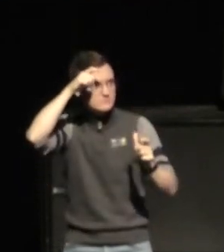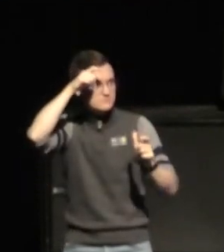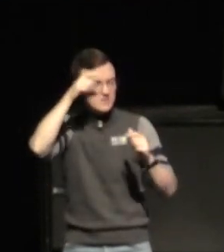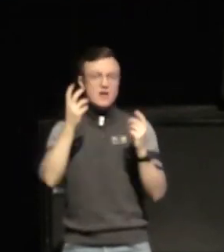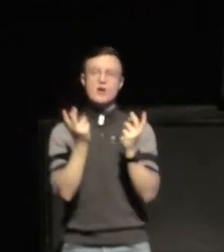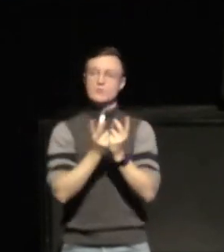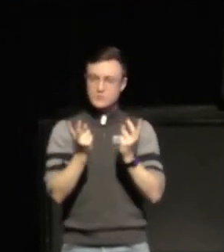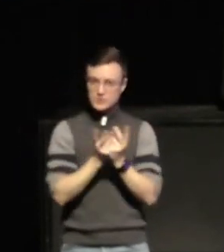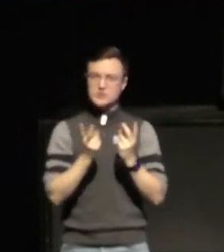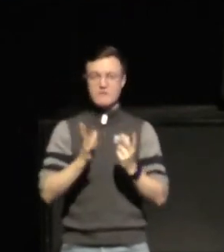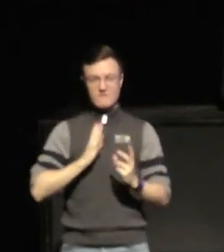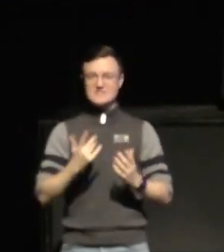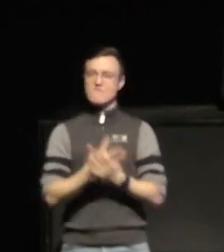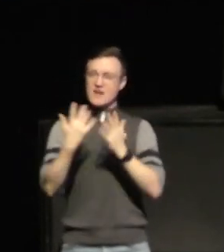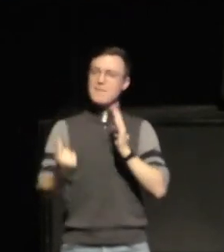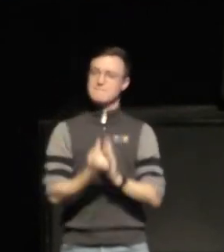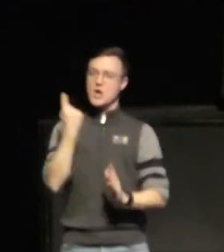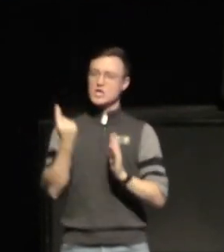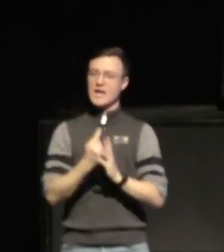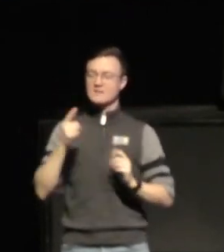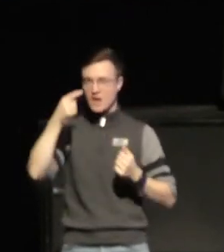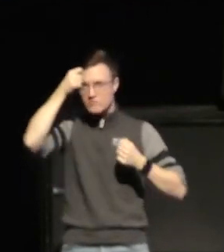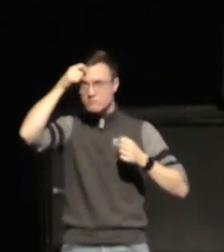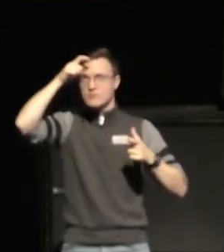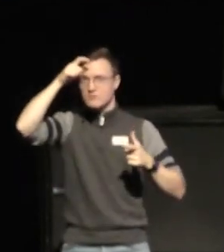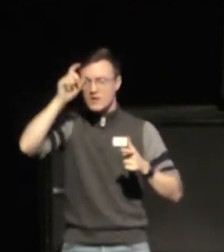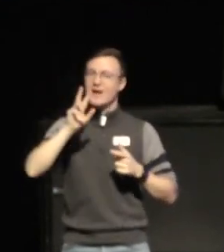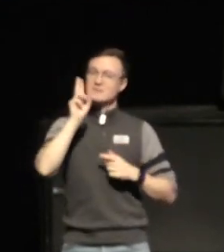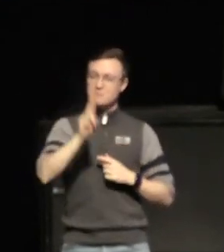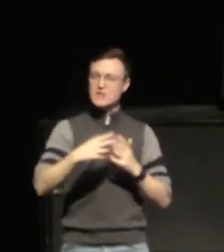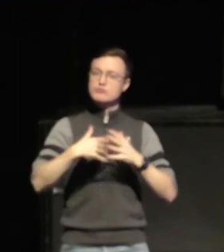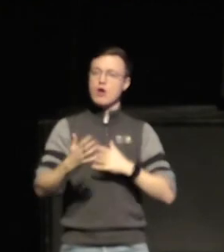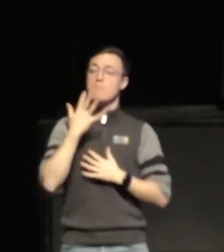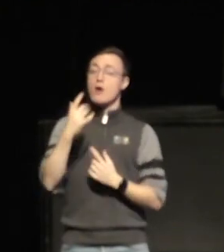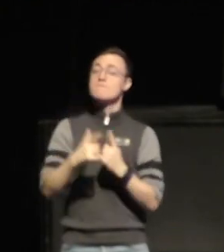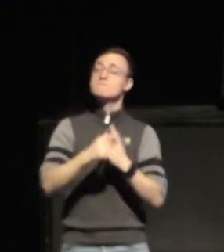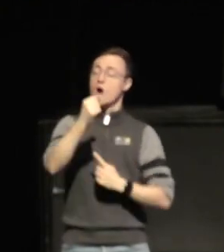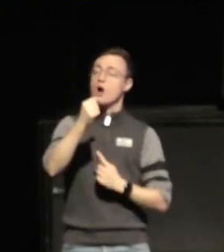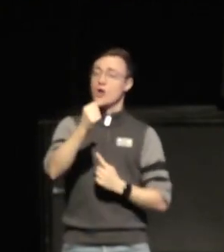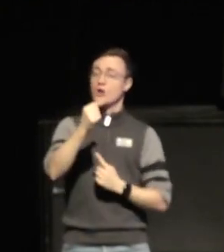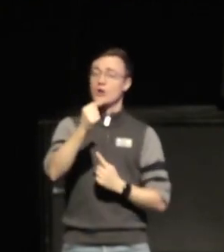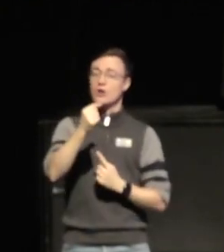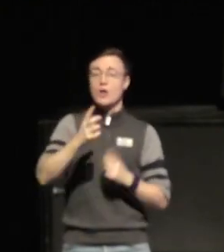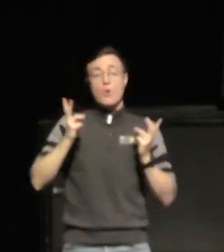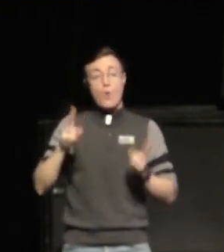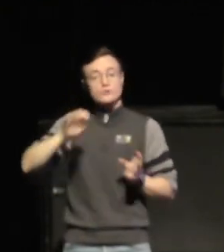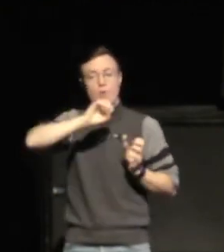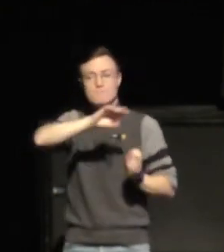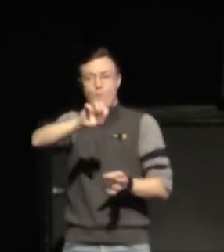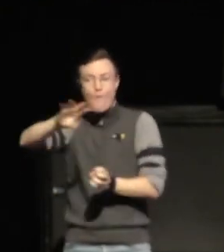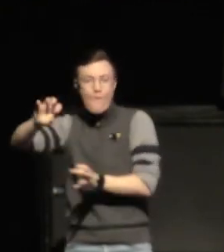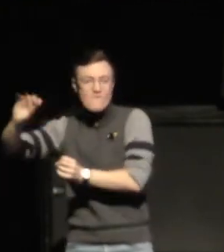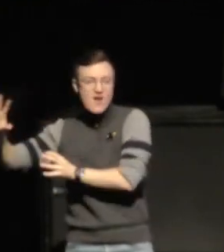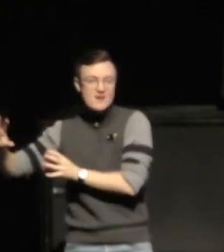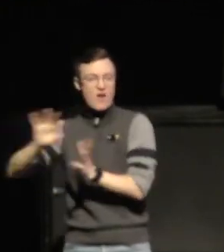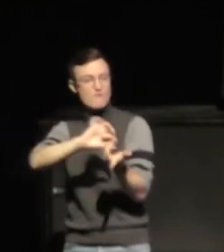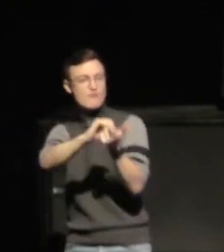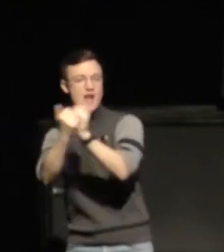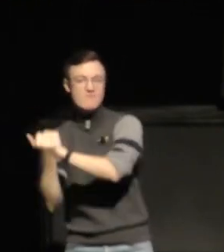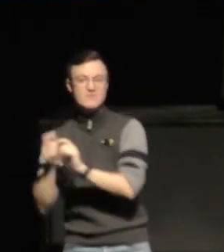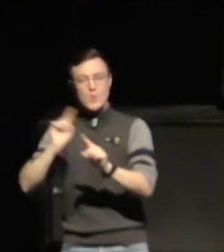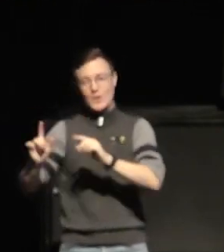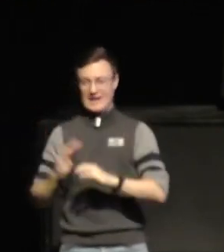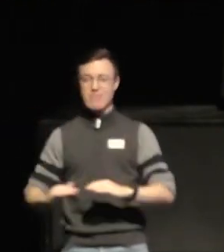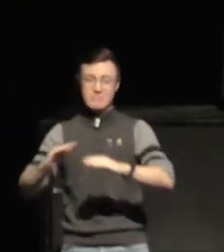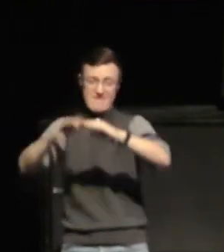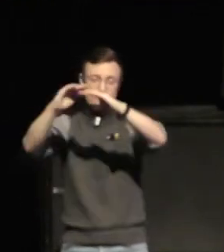questions, the more possibilities you have to both make the choices for yourself and to affect and push for change